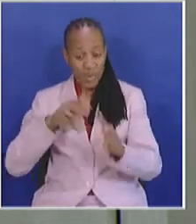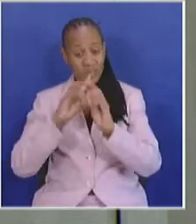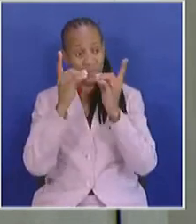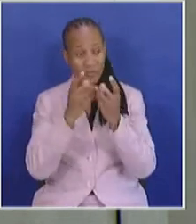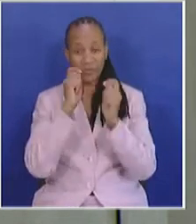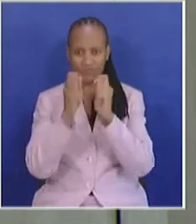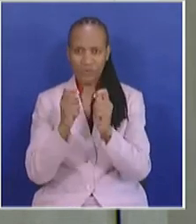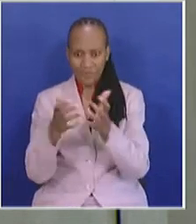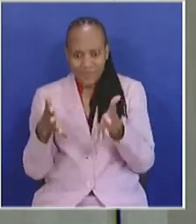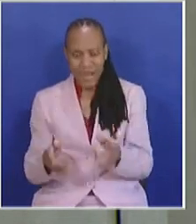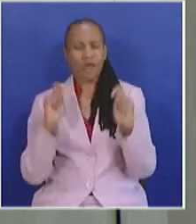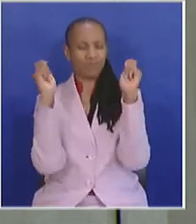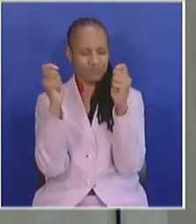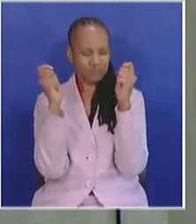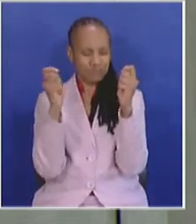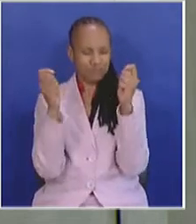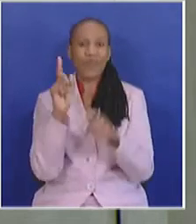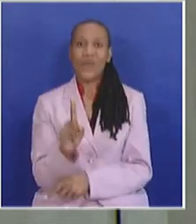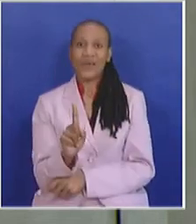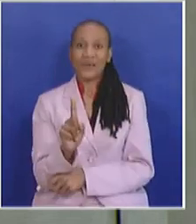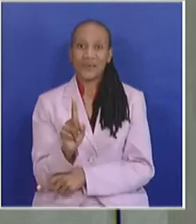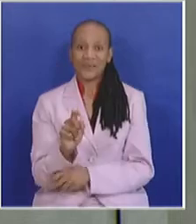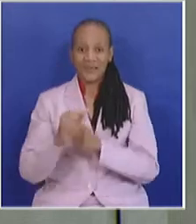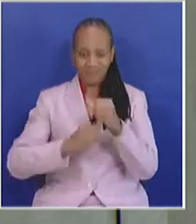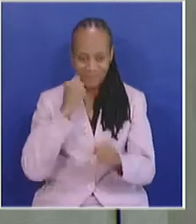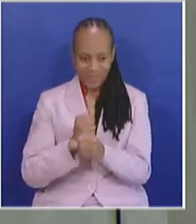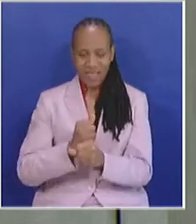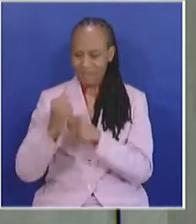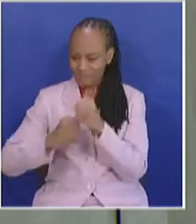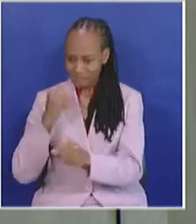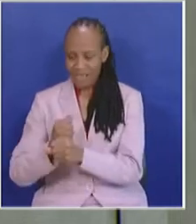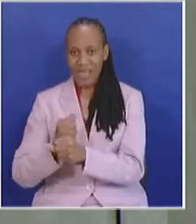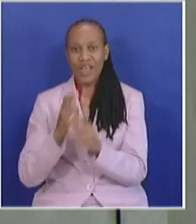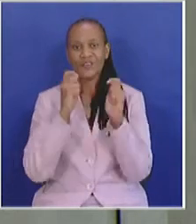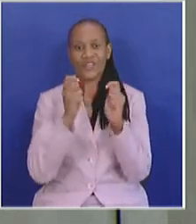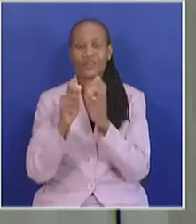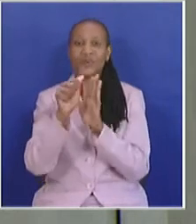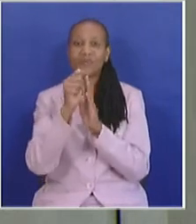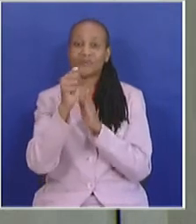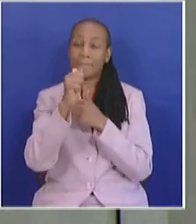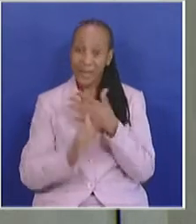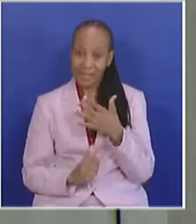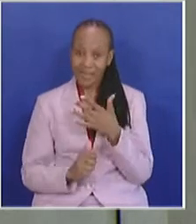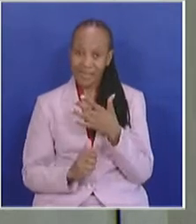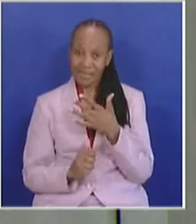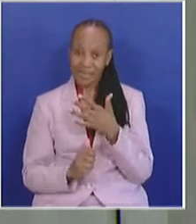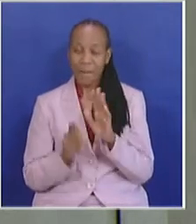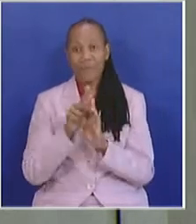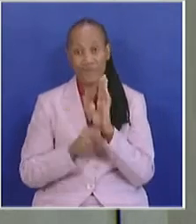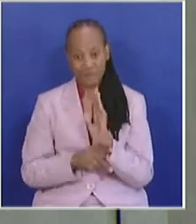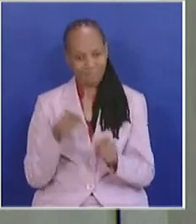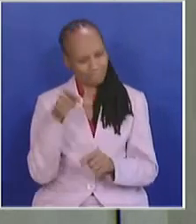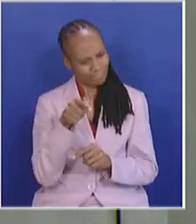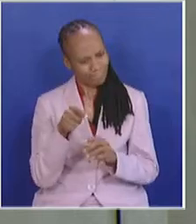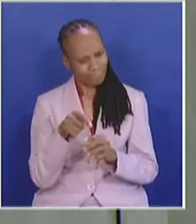Transport, currently celebrating our annual October Transport Month campaign. The campaign